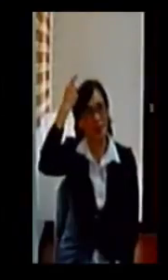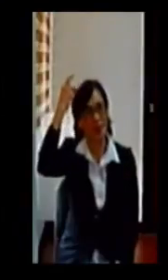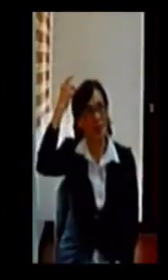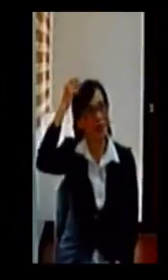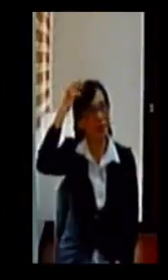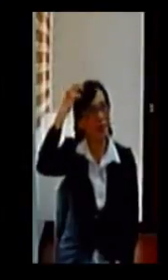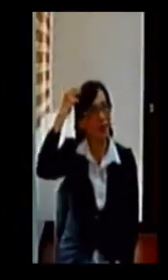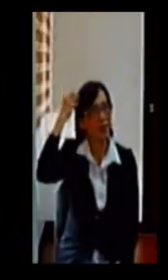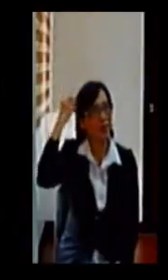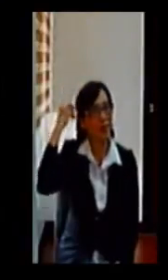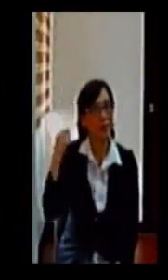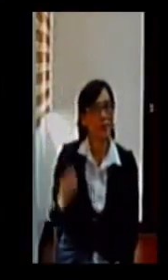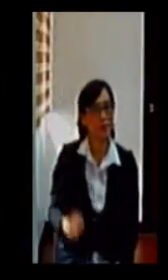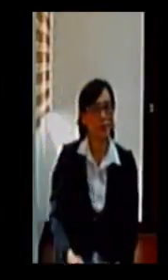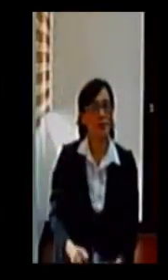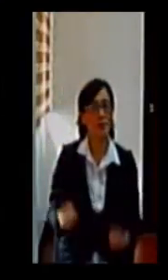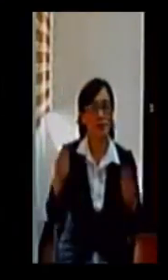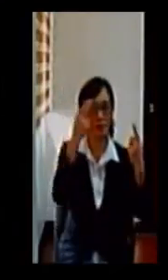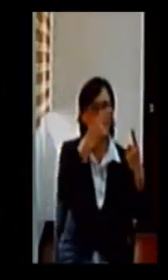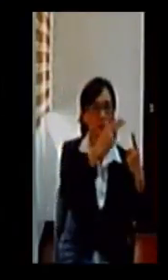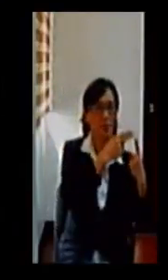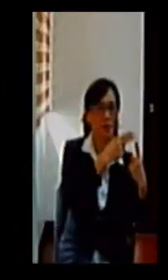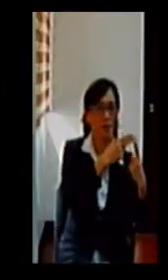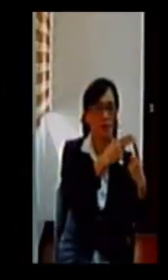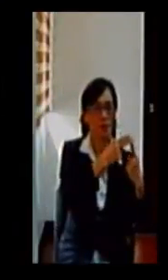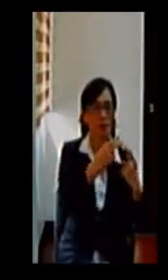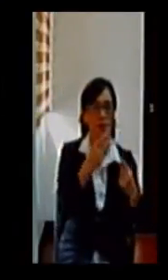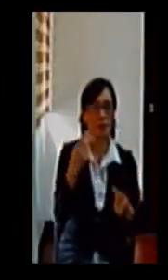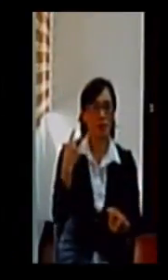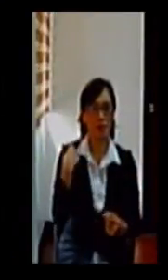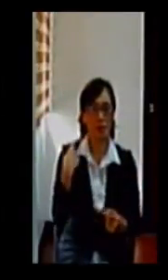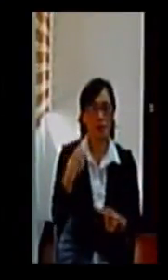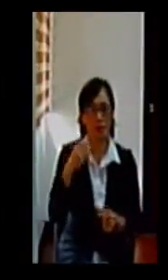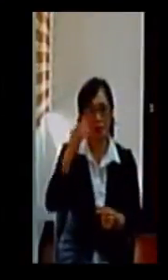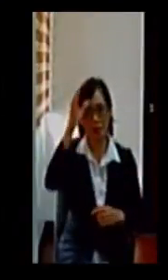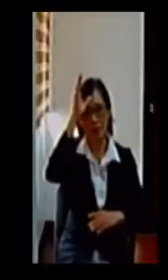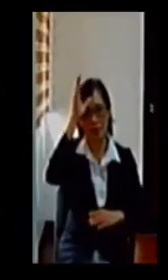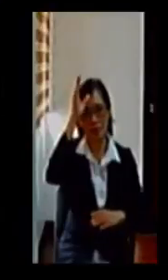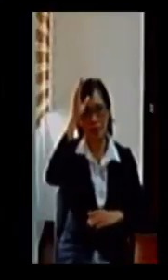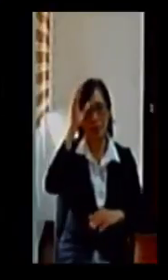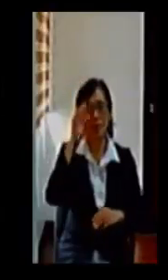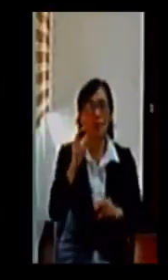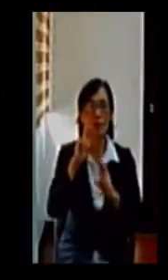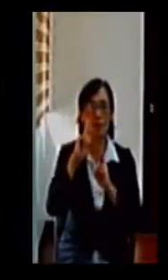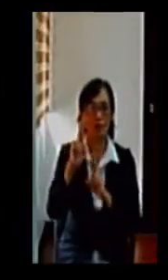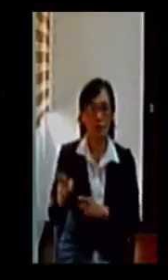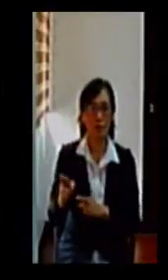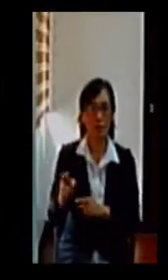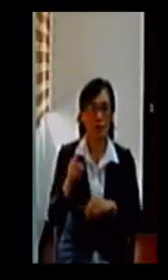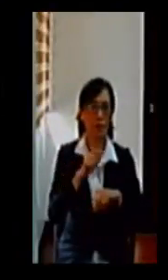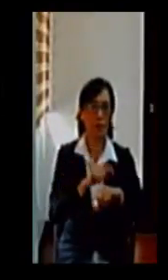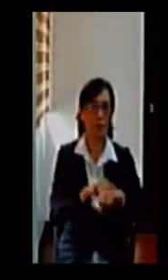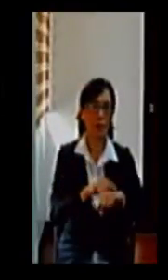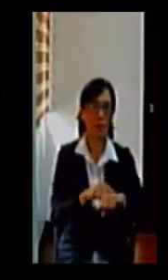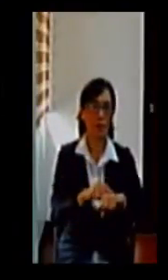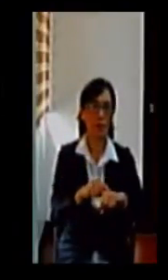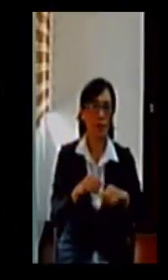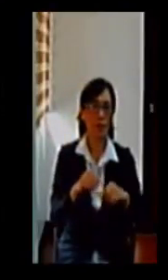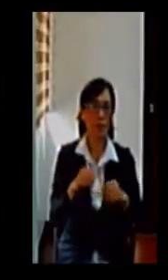transplant hair until you cure or address your diabetes, because the wound won't